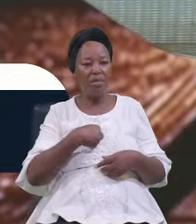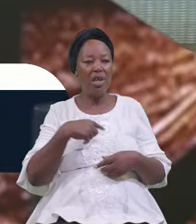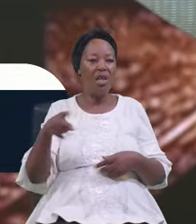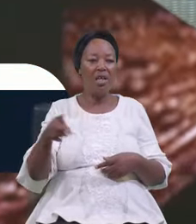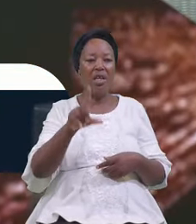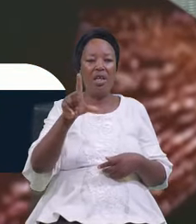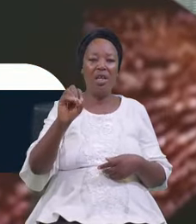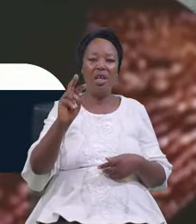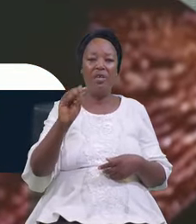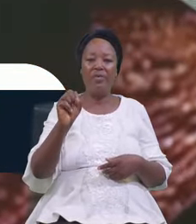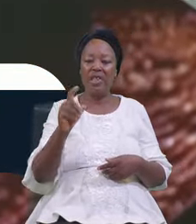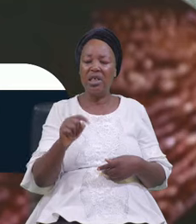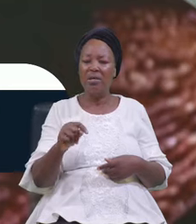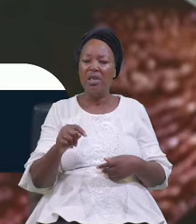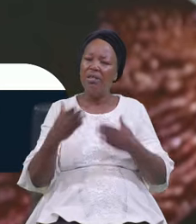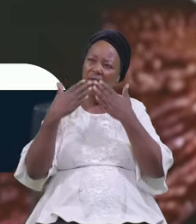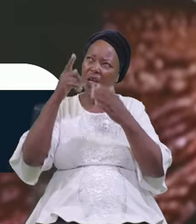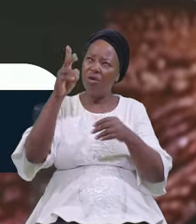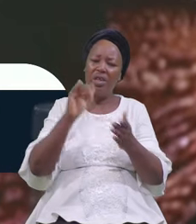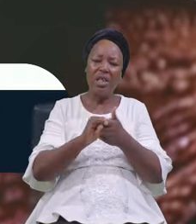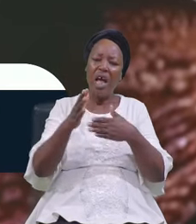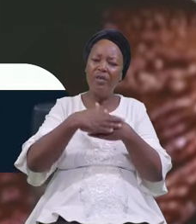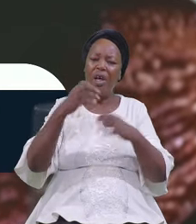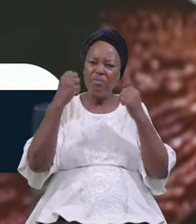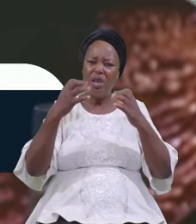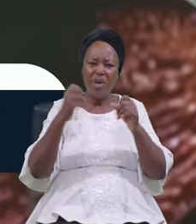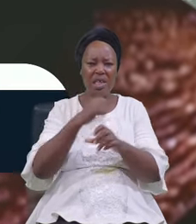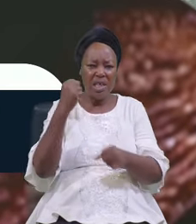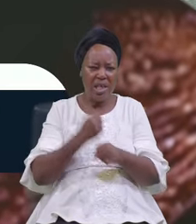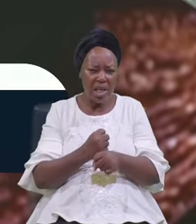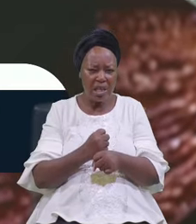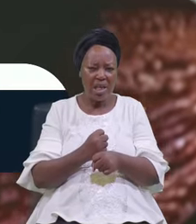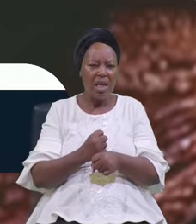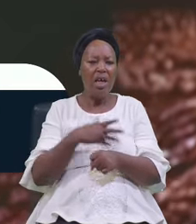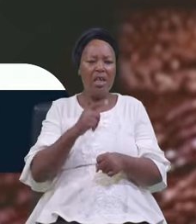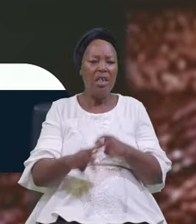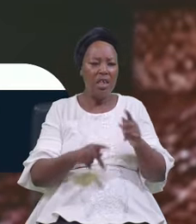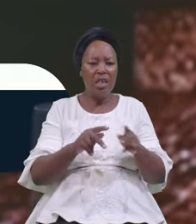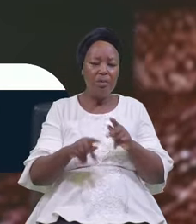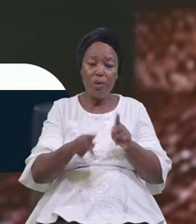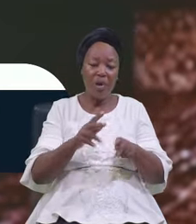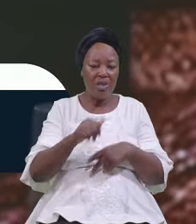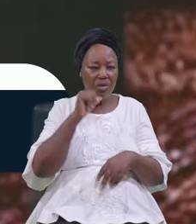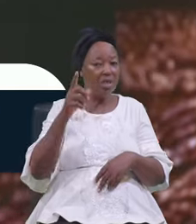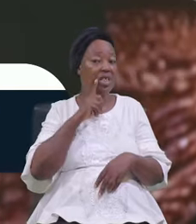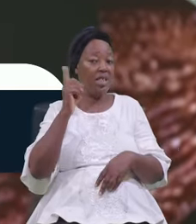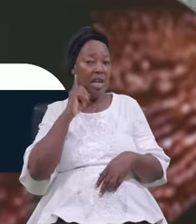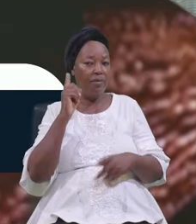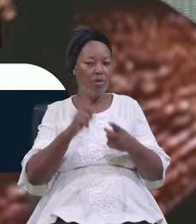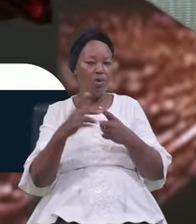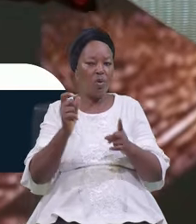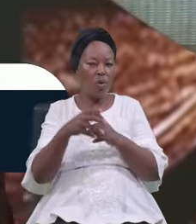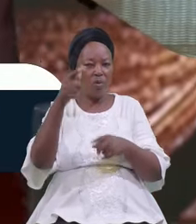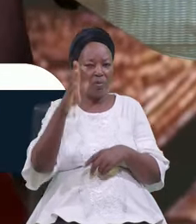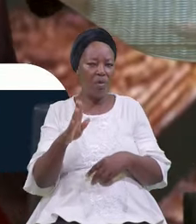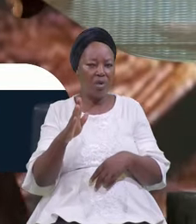still hearing. They were not deaf to the word of God. They were not deaf to the requirement of God. Hear me, ye